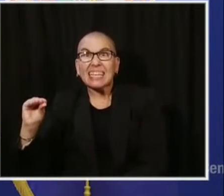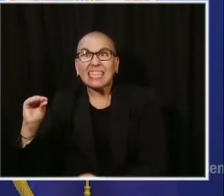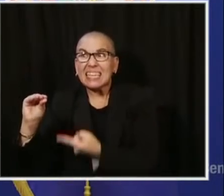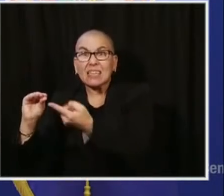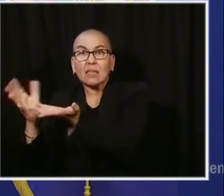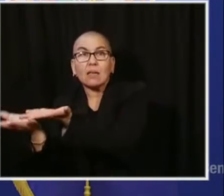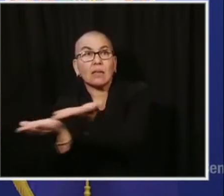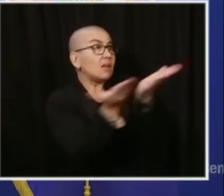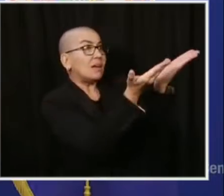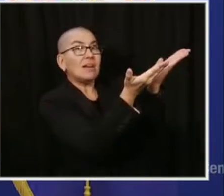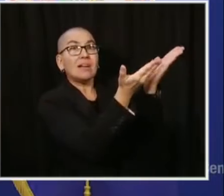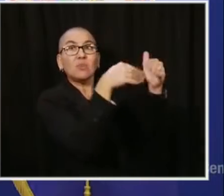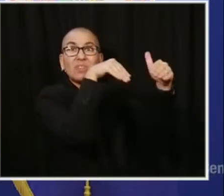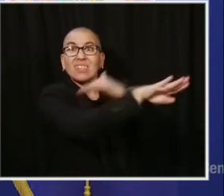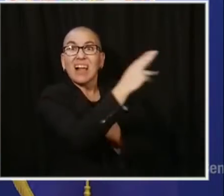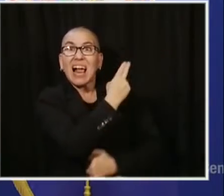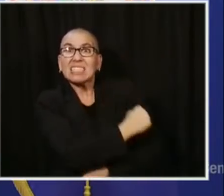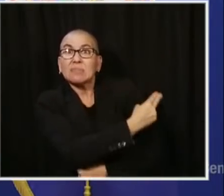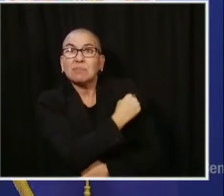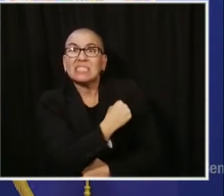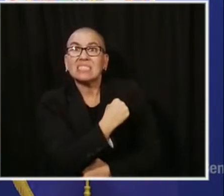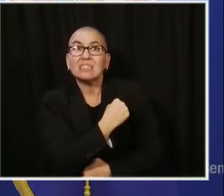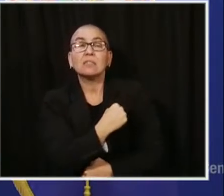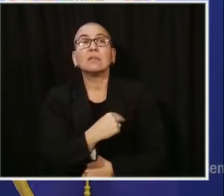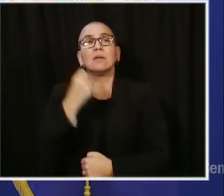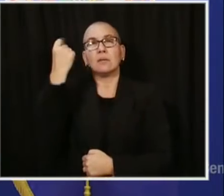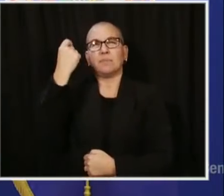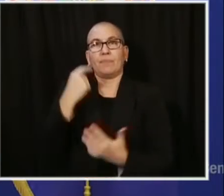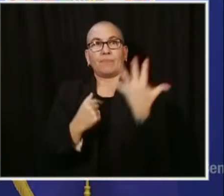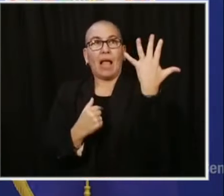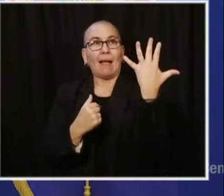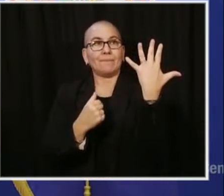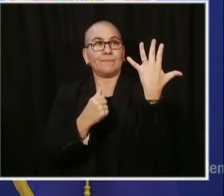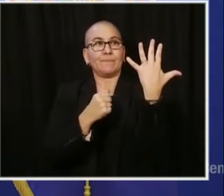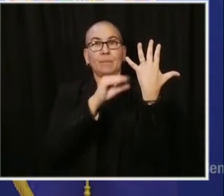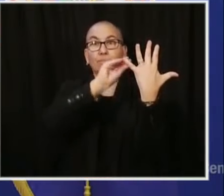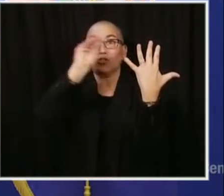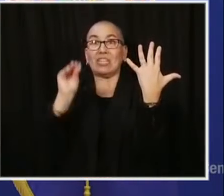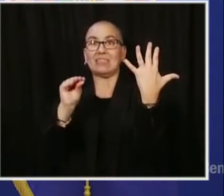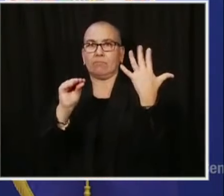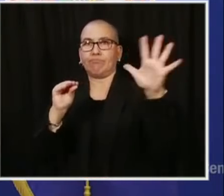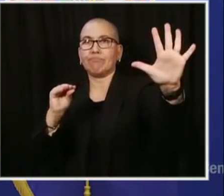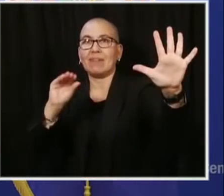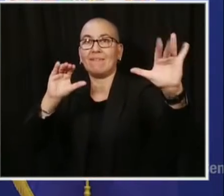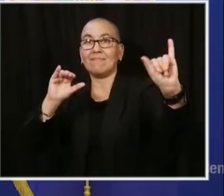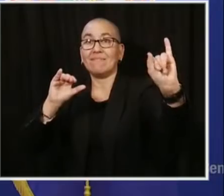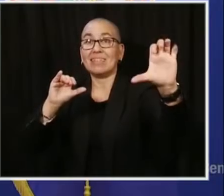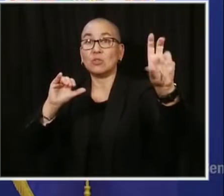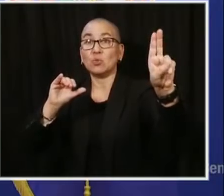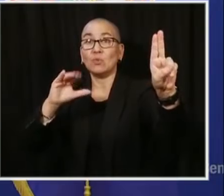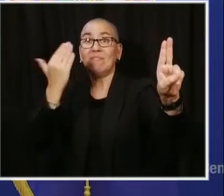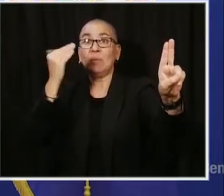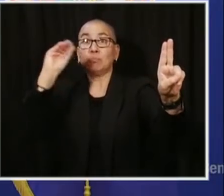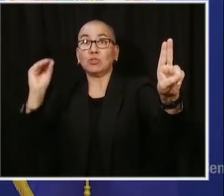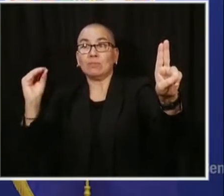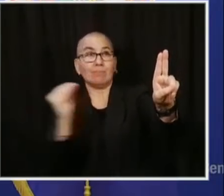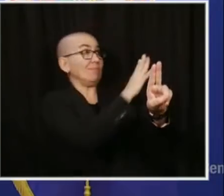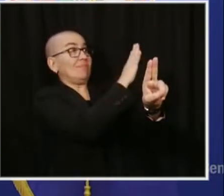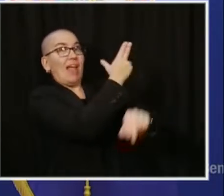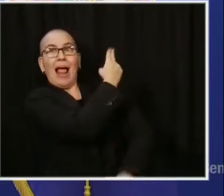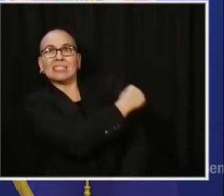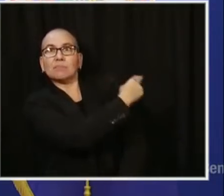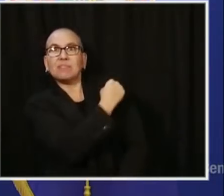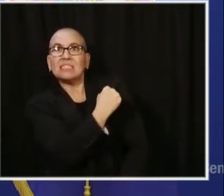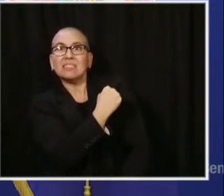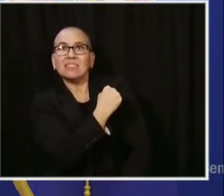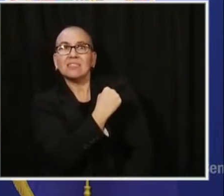need hospitalizations and about 5% of them would need ICU capacity. I think that number, and the doctors can probably talk to a little more detail, I think it's probably